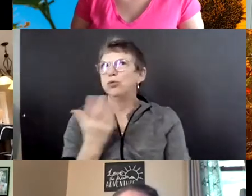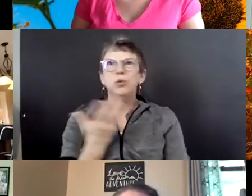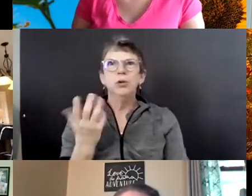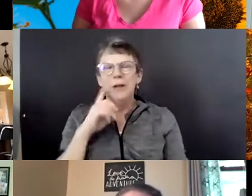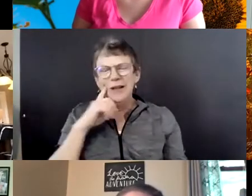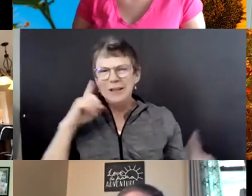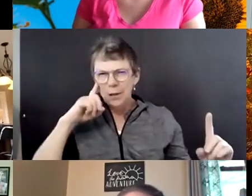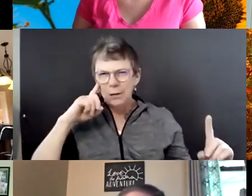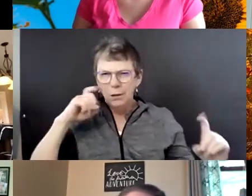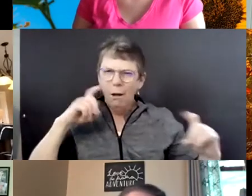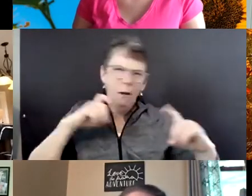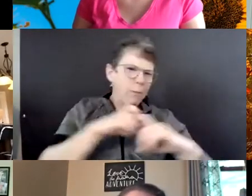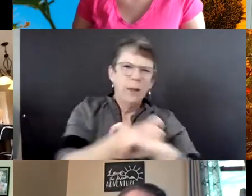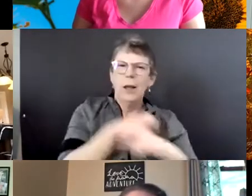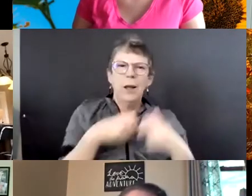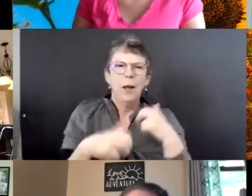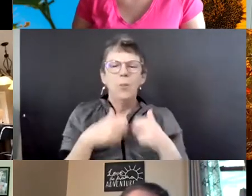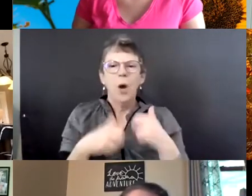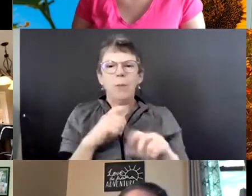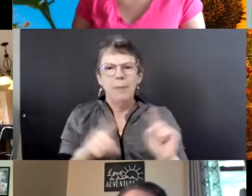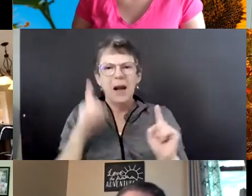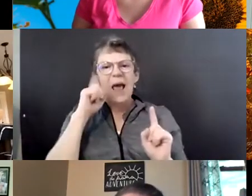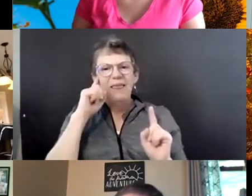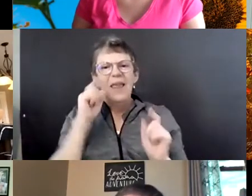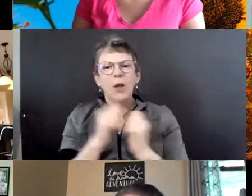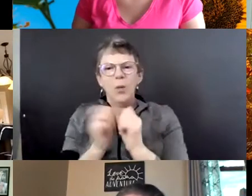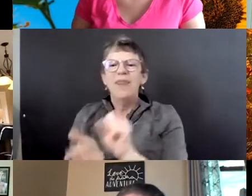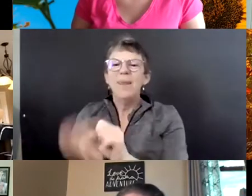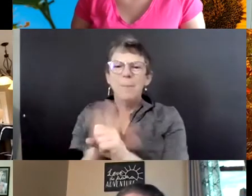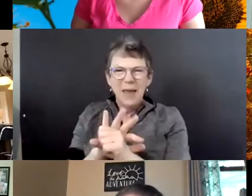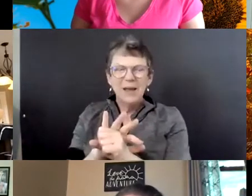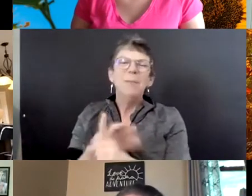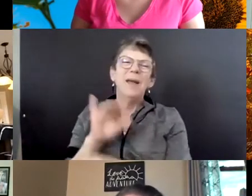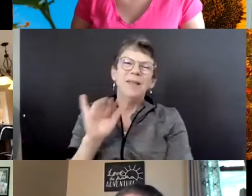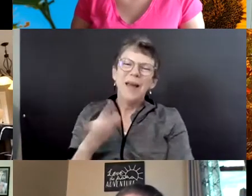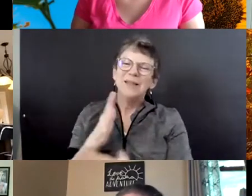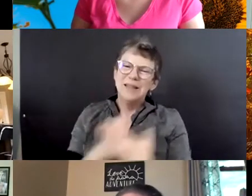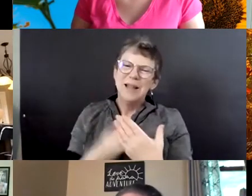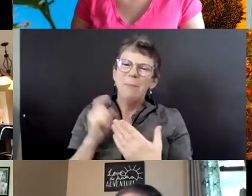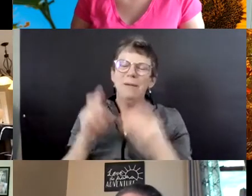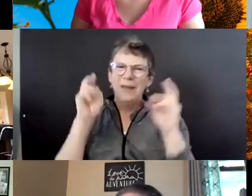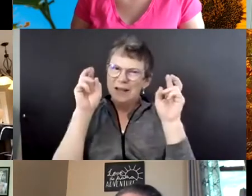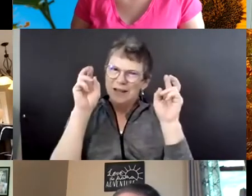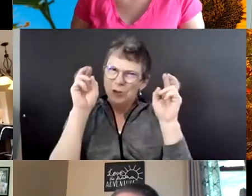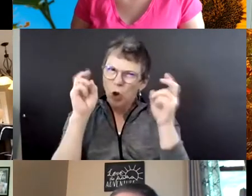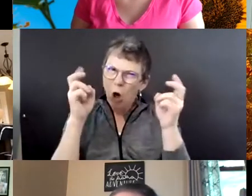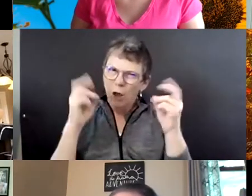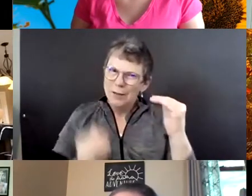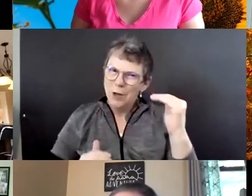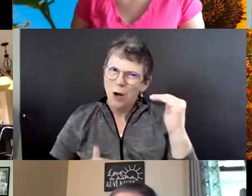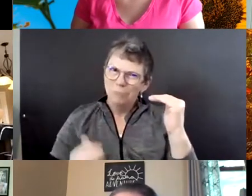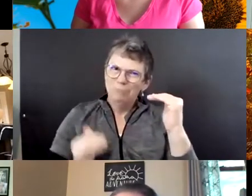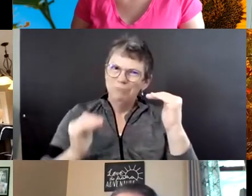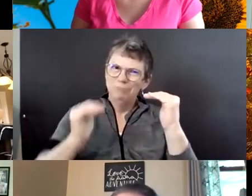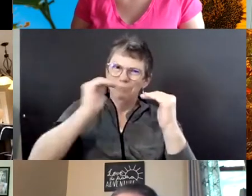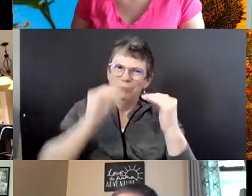problem, but I think we're seeing with the pandemic and some of those issues that maybe some of these topics are bubbling up and we're able to address